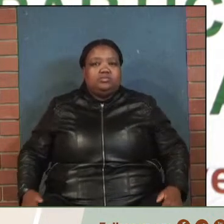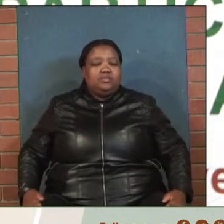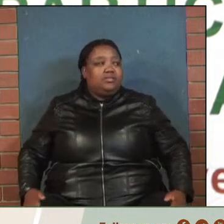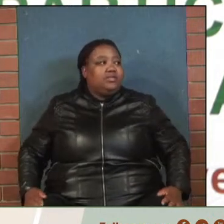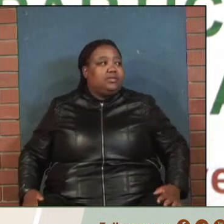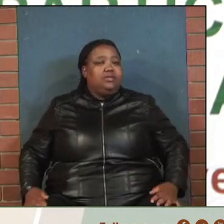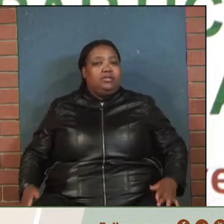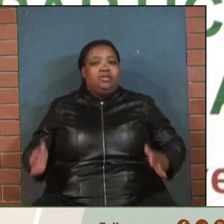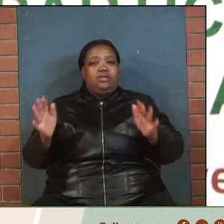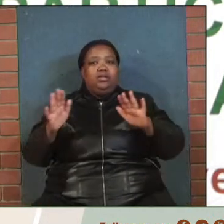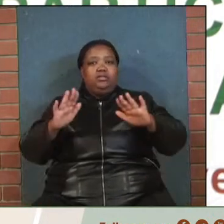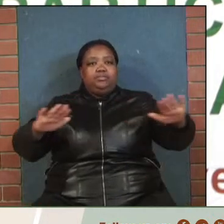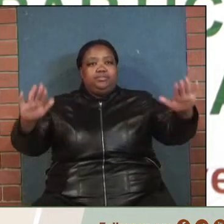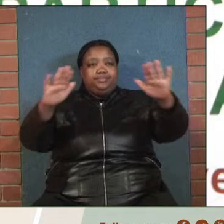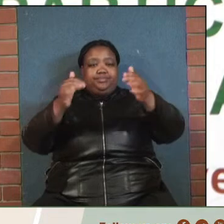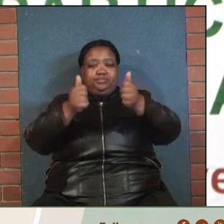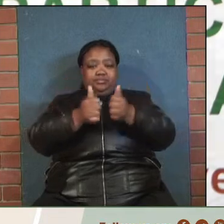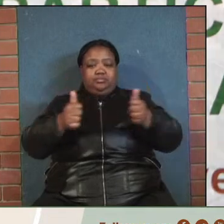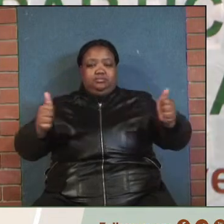May now be seated.